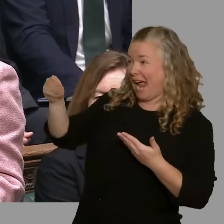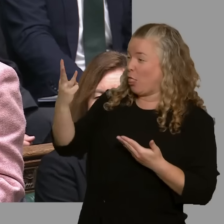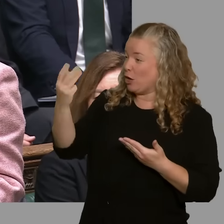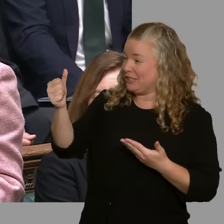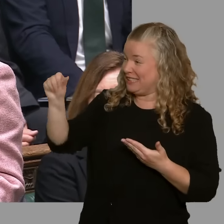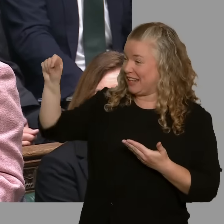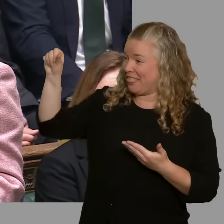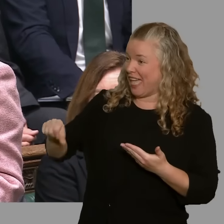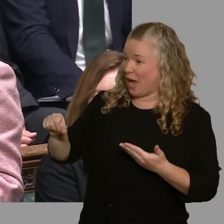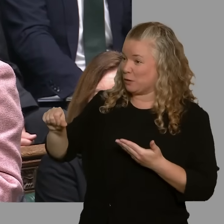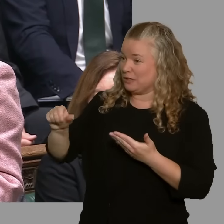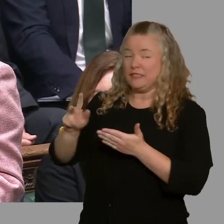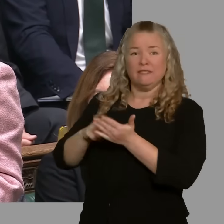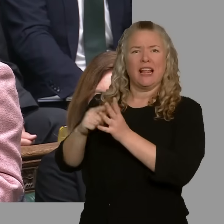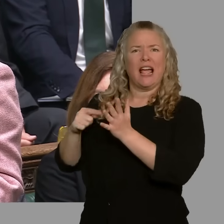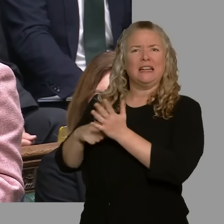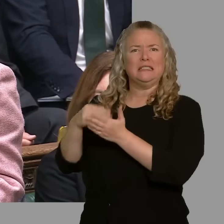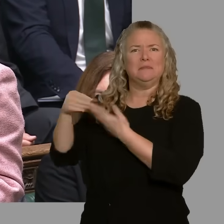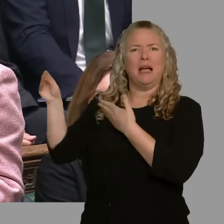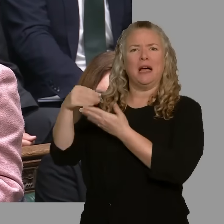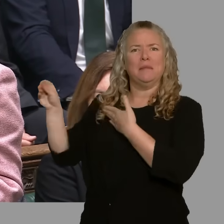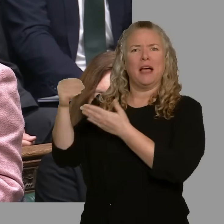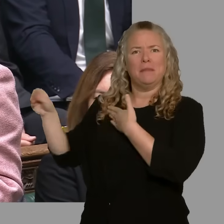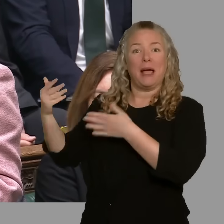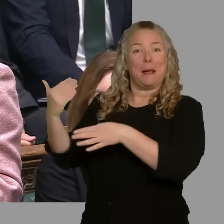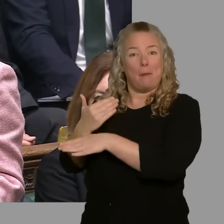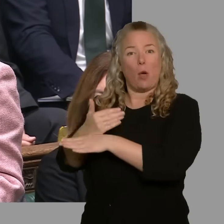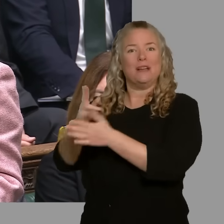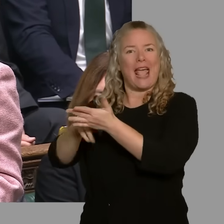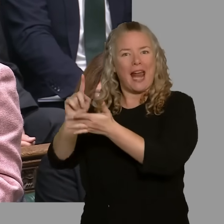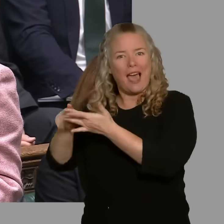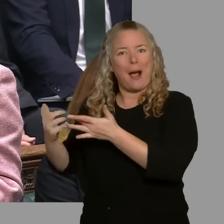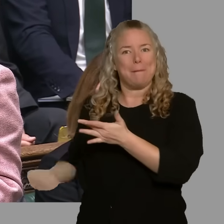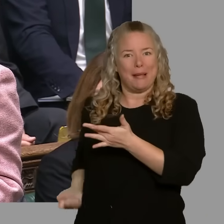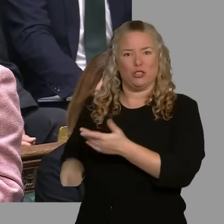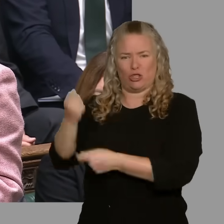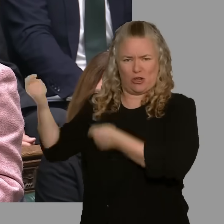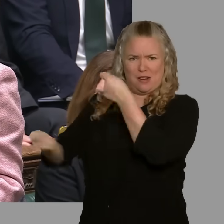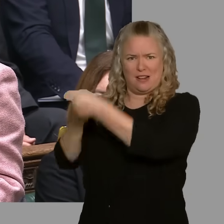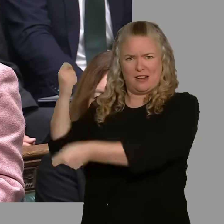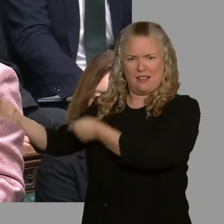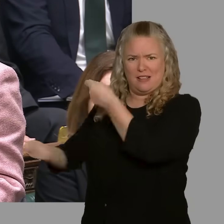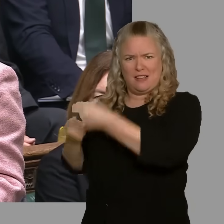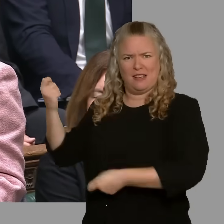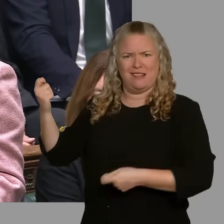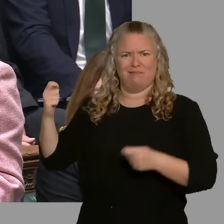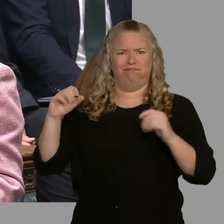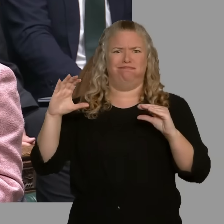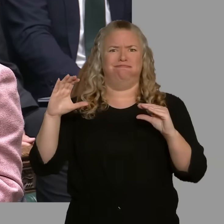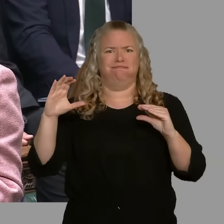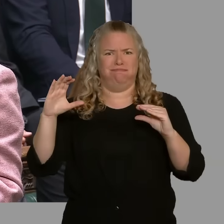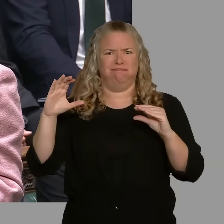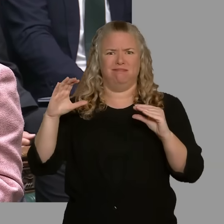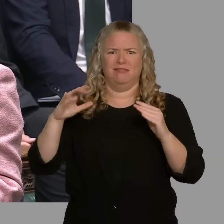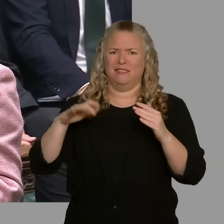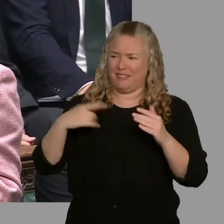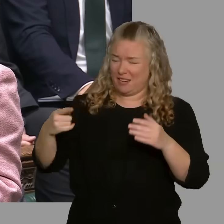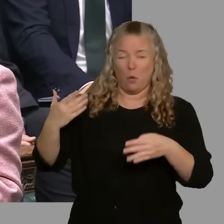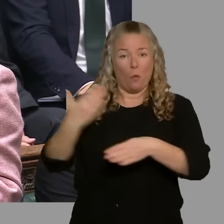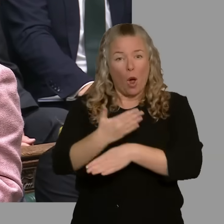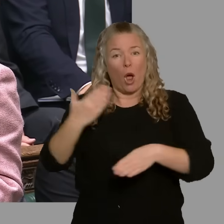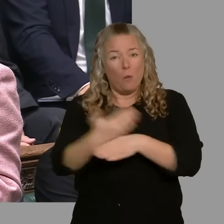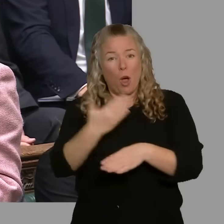jobs and training on the high street contributes more to the exchequer than she earns in a year? And does he believe